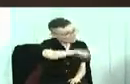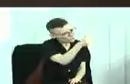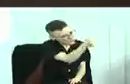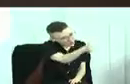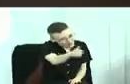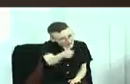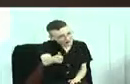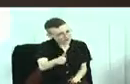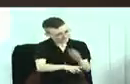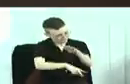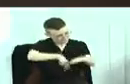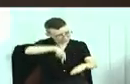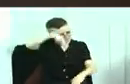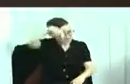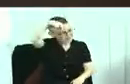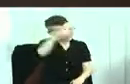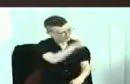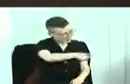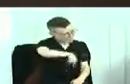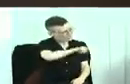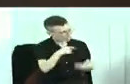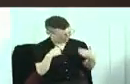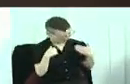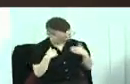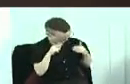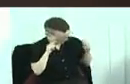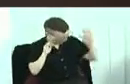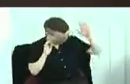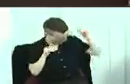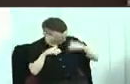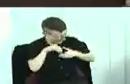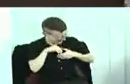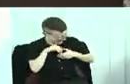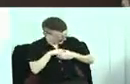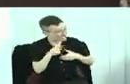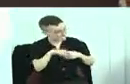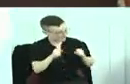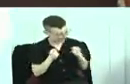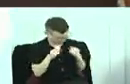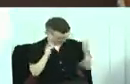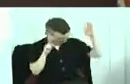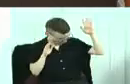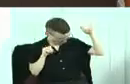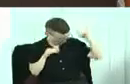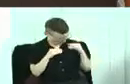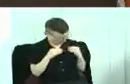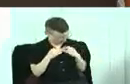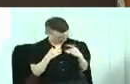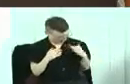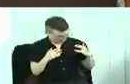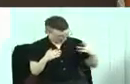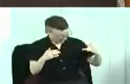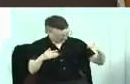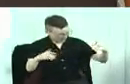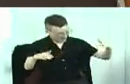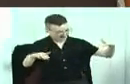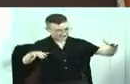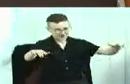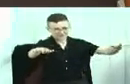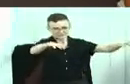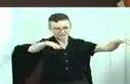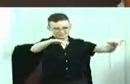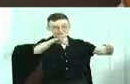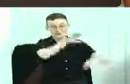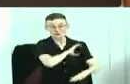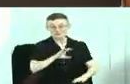you have the power within you to make God's love and hope real once more. My friends, Christ is